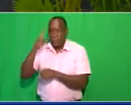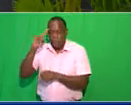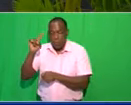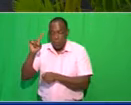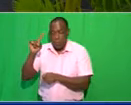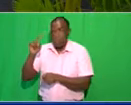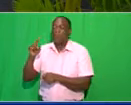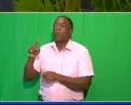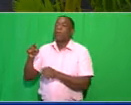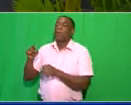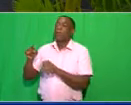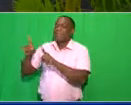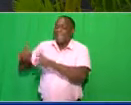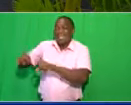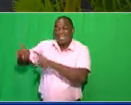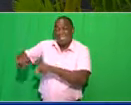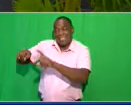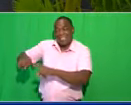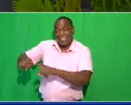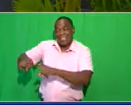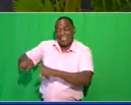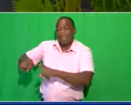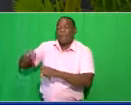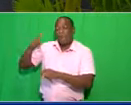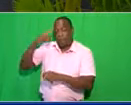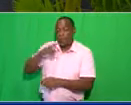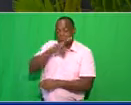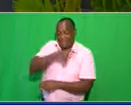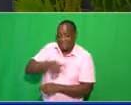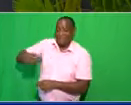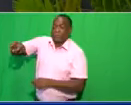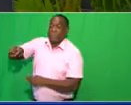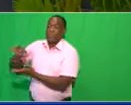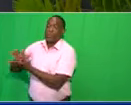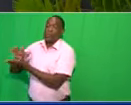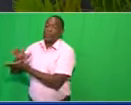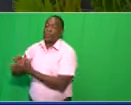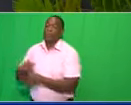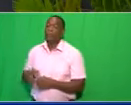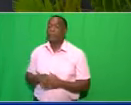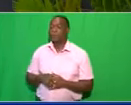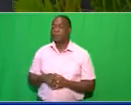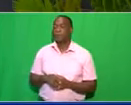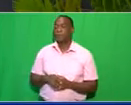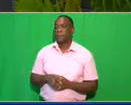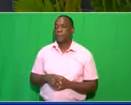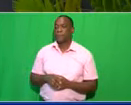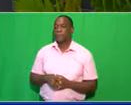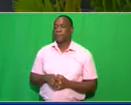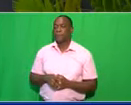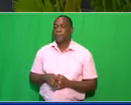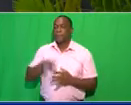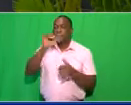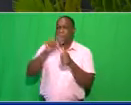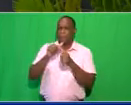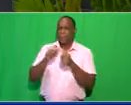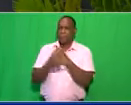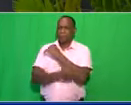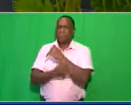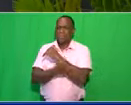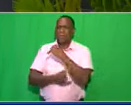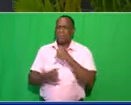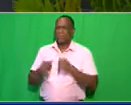only absolutely in whether you have an SE or not. Because by saying that the Netherlands